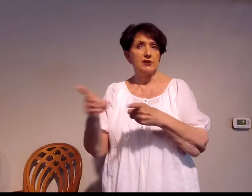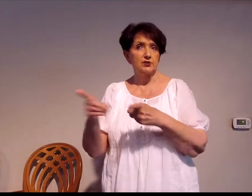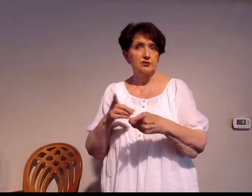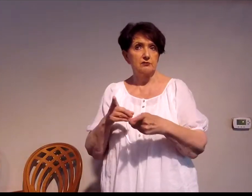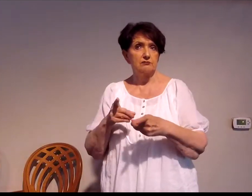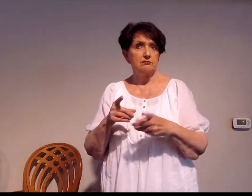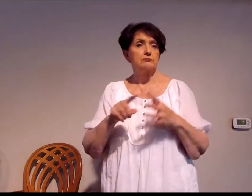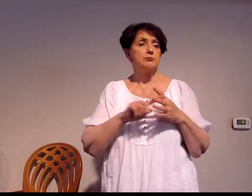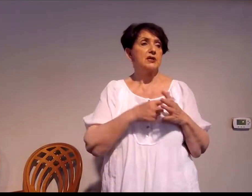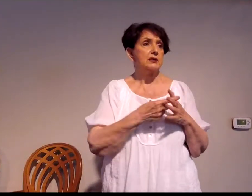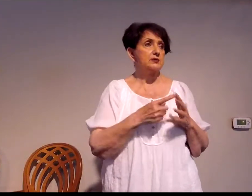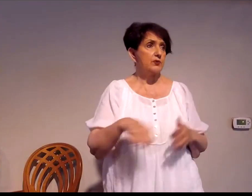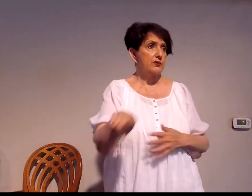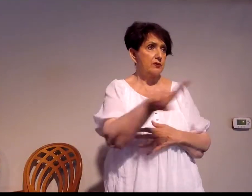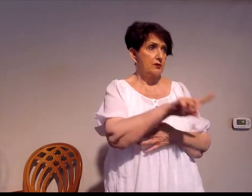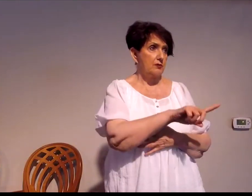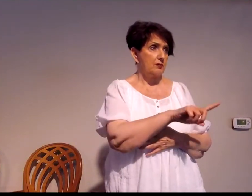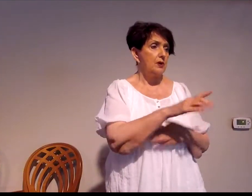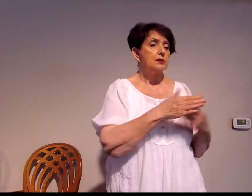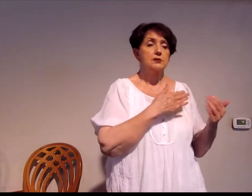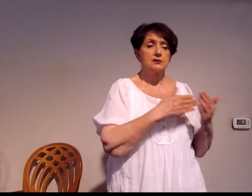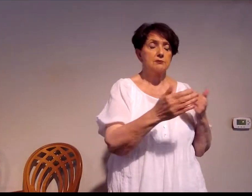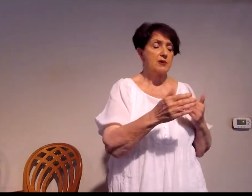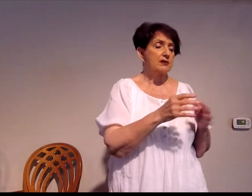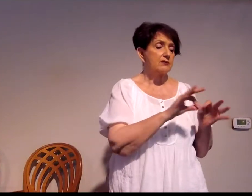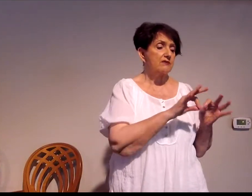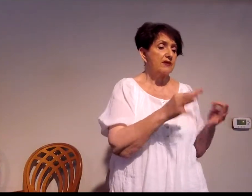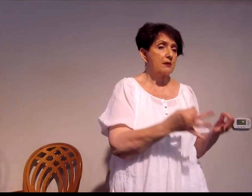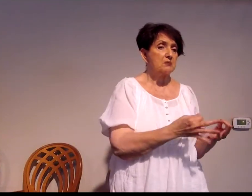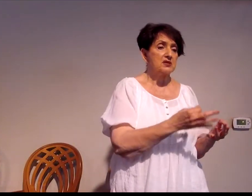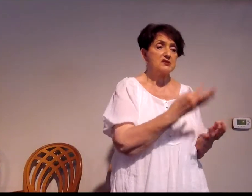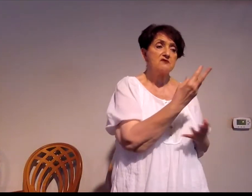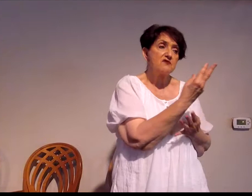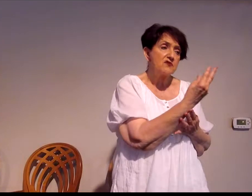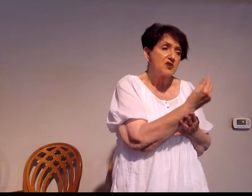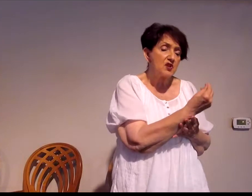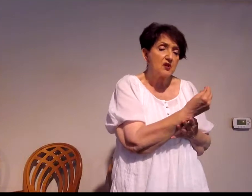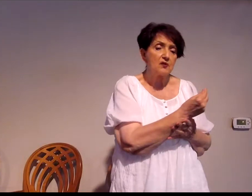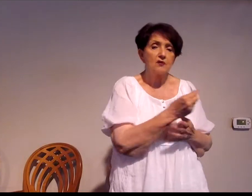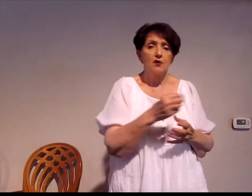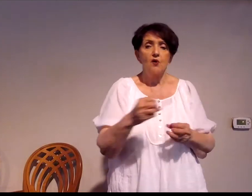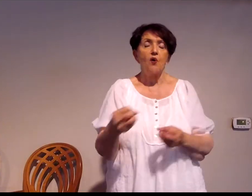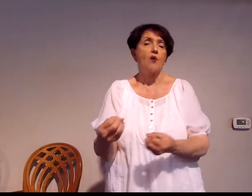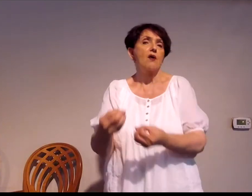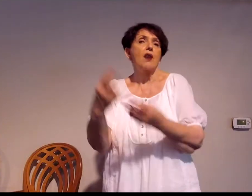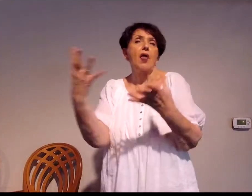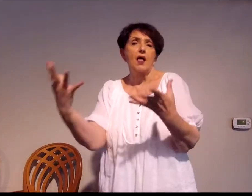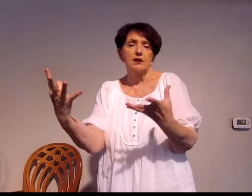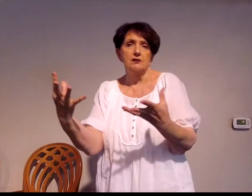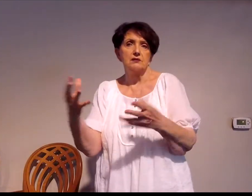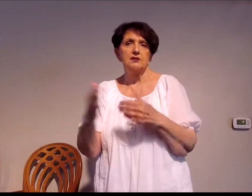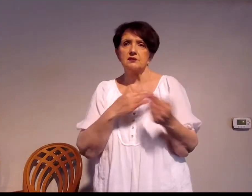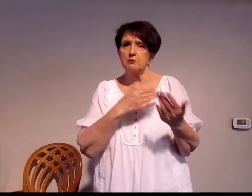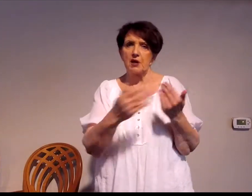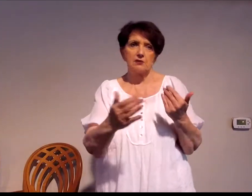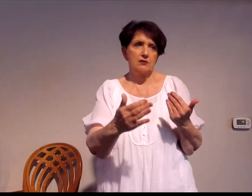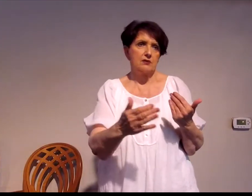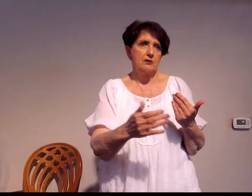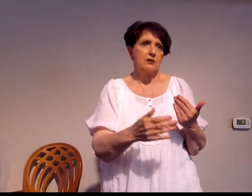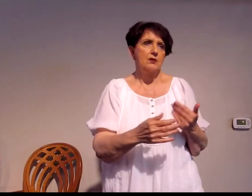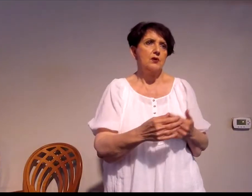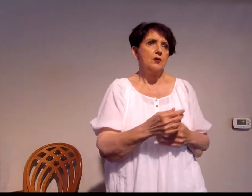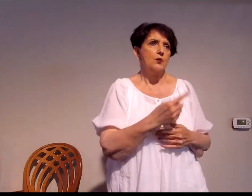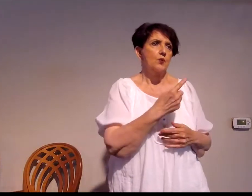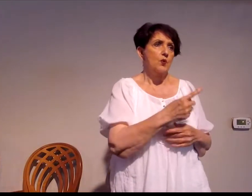begins with you. No matter if the family is this many, or that many. And one